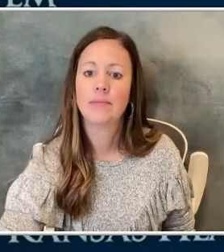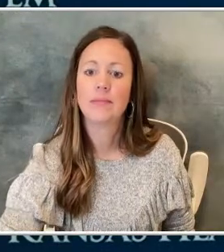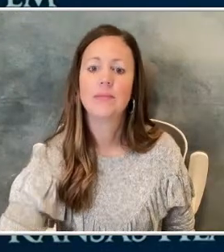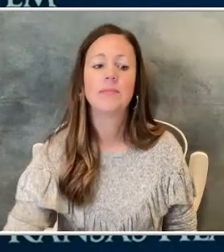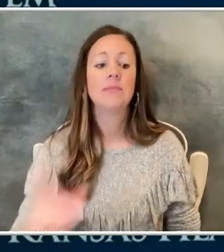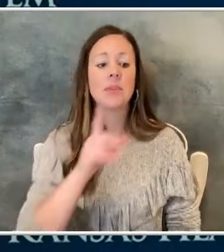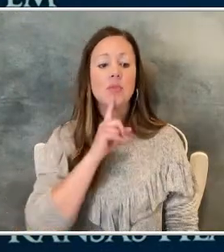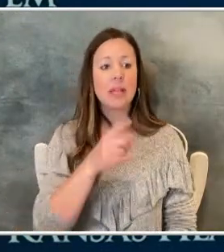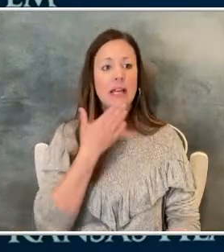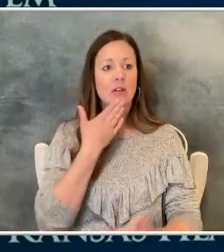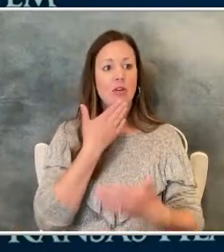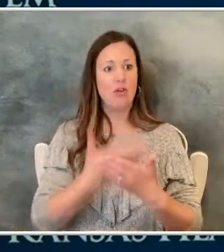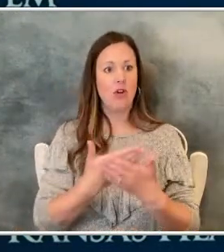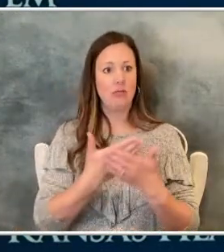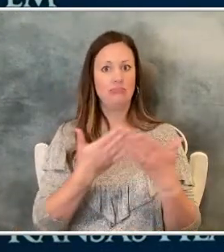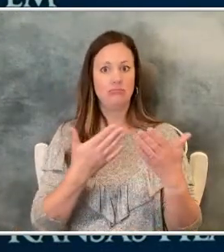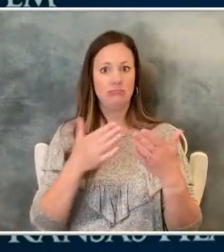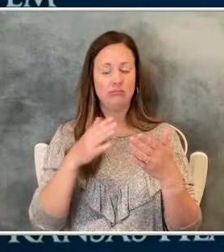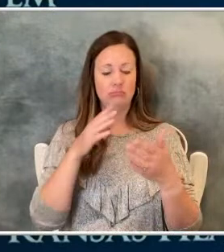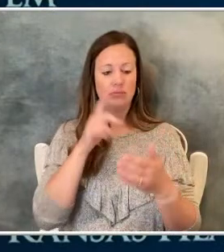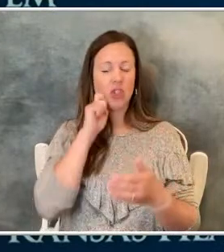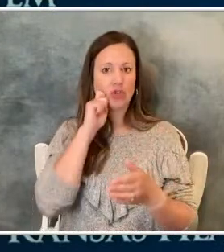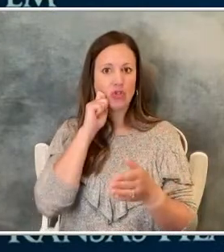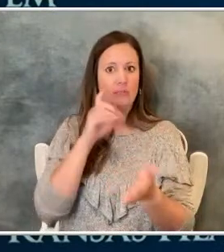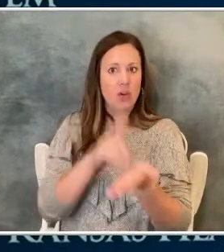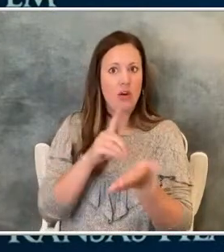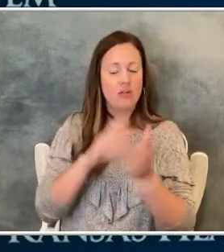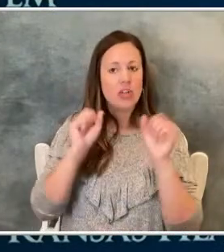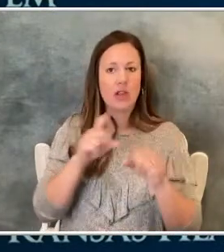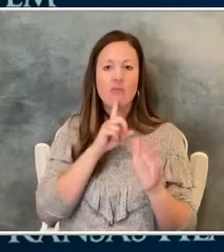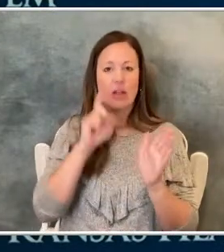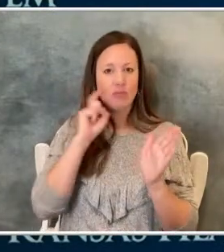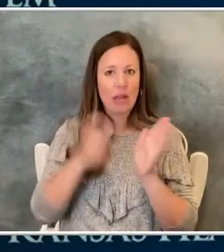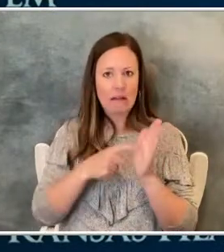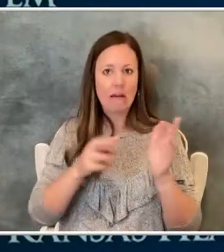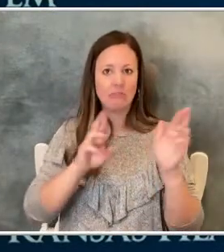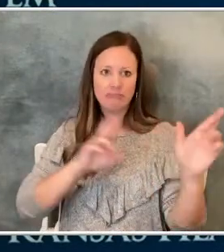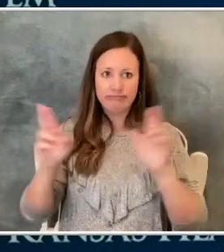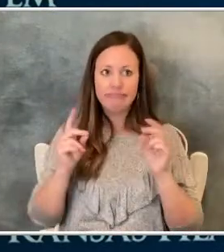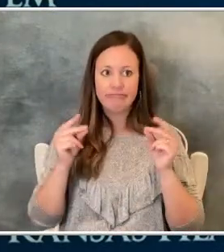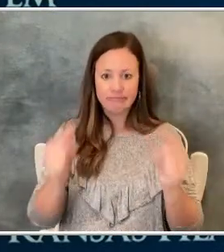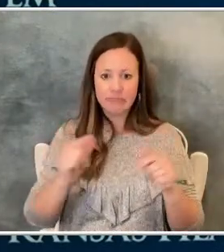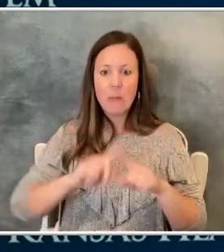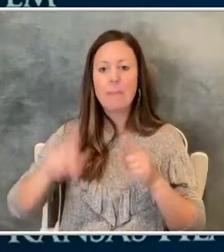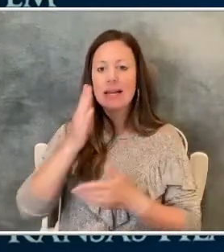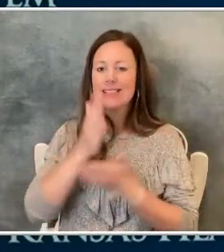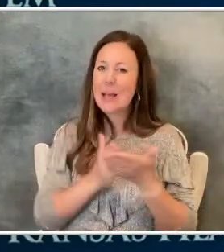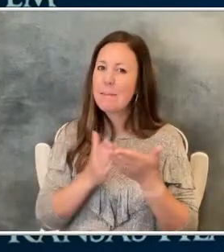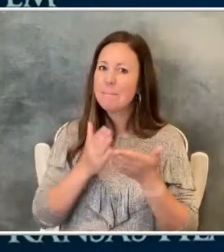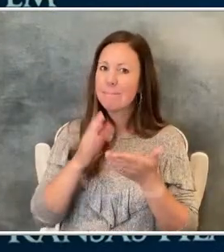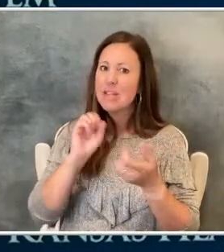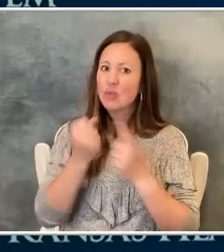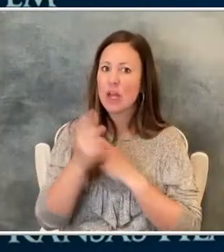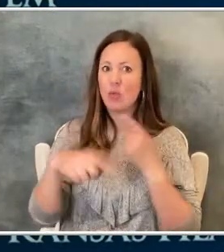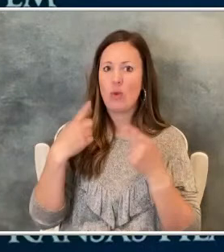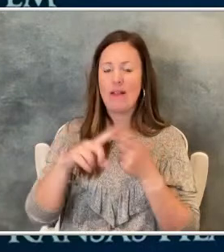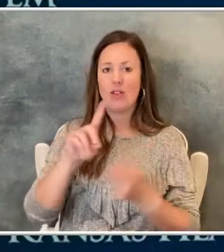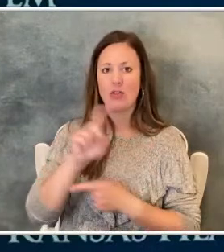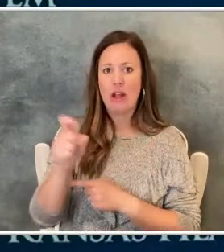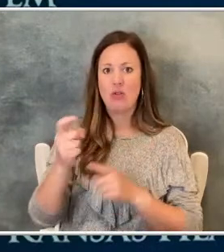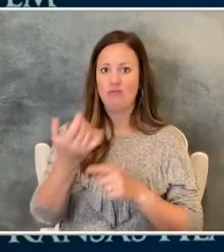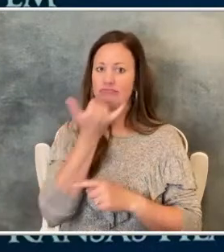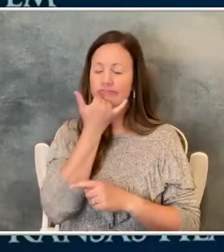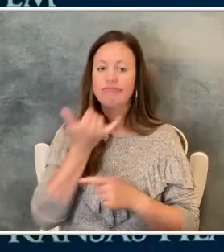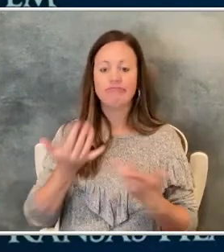would recognize this quite readily. I would not be surprised. But there are situations where it's misdiagnosed. The good thing about Aubree, which you don't show in this